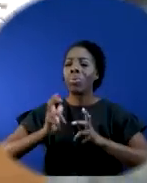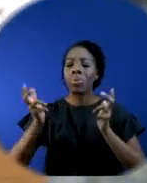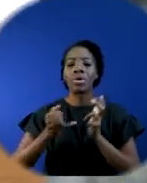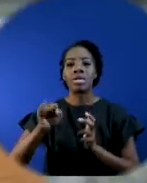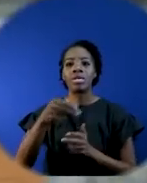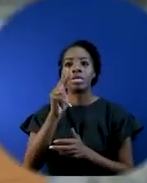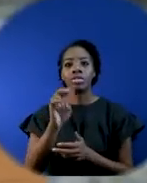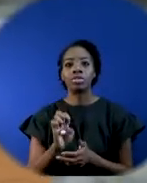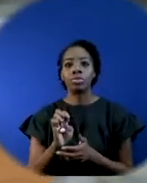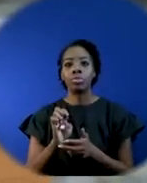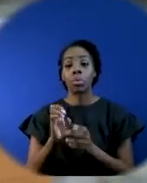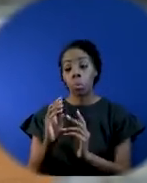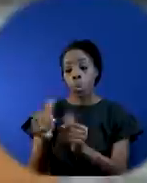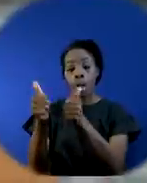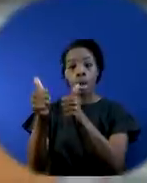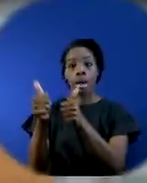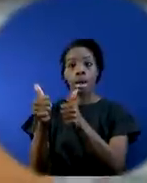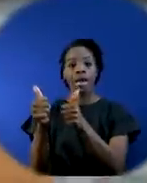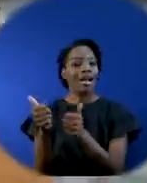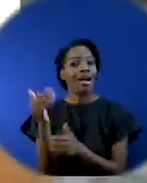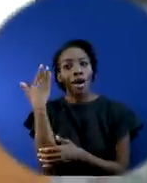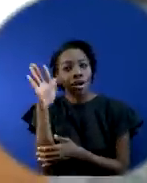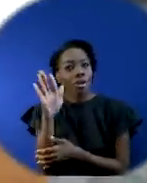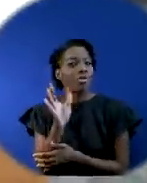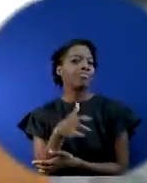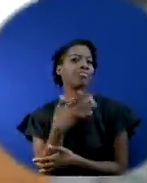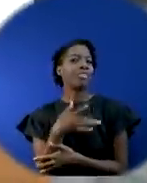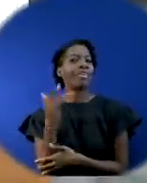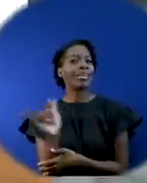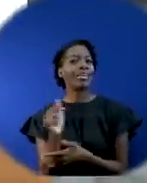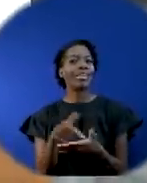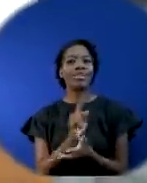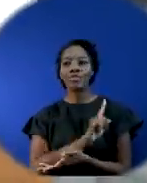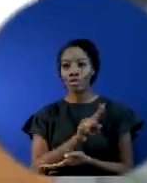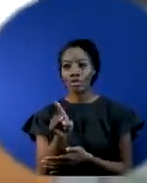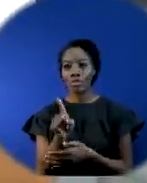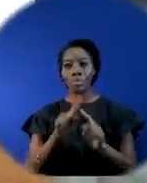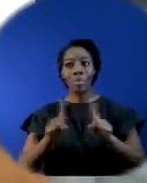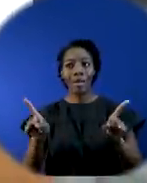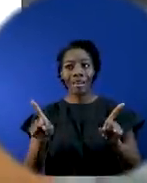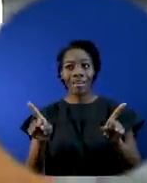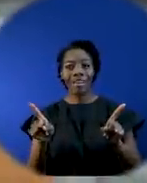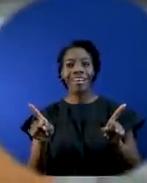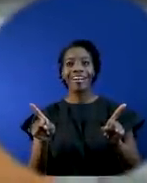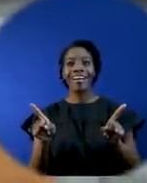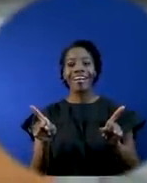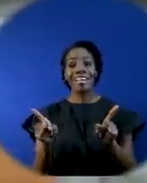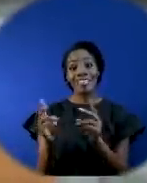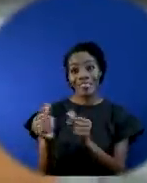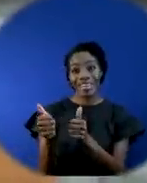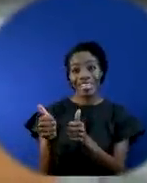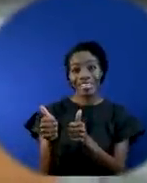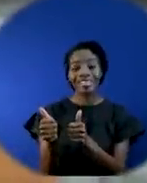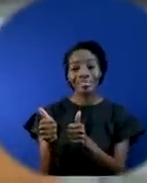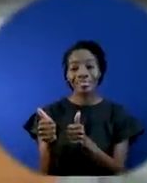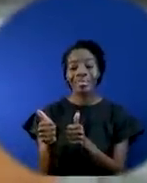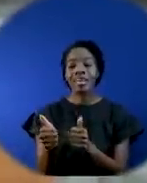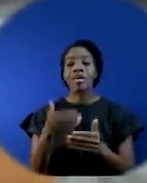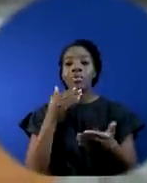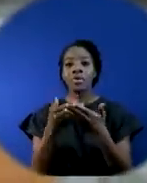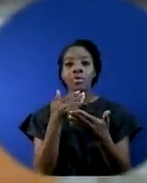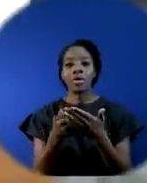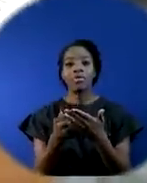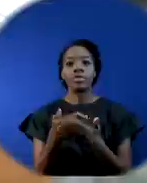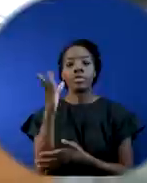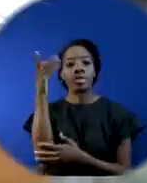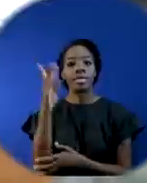flew past us. I don't know if it felt like that for you, but for me, it was as if June was just a blip on the radar screen. But we're grateful that